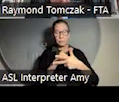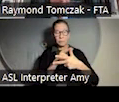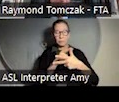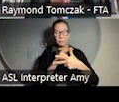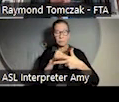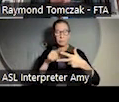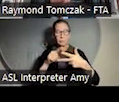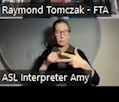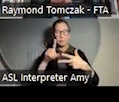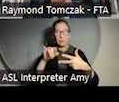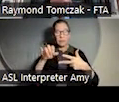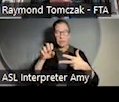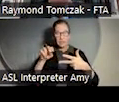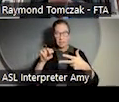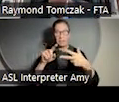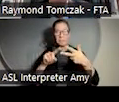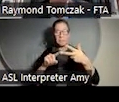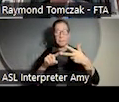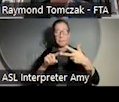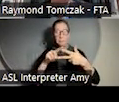Is Dylan Gerard Rice with us?